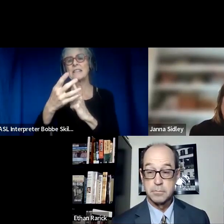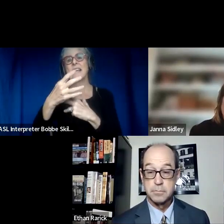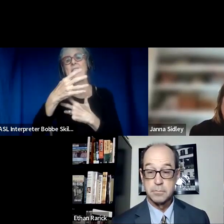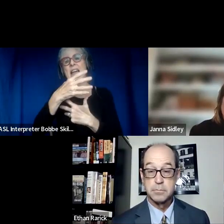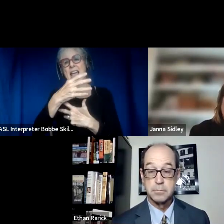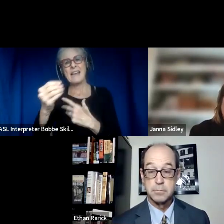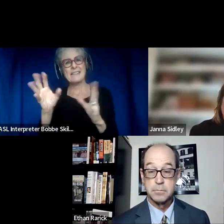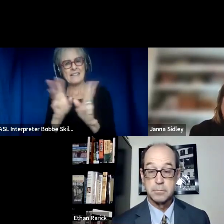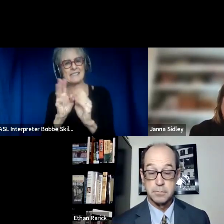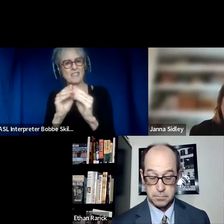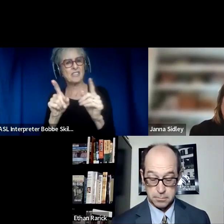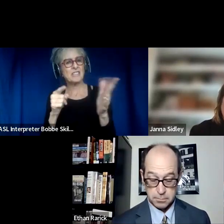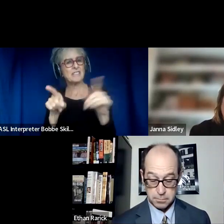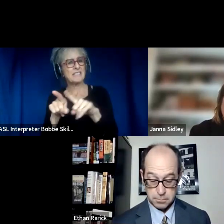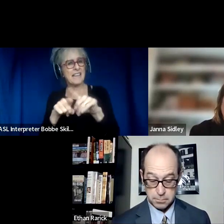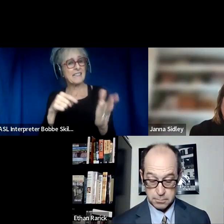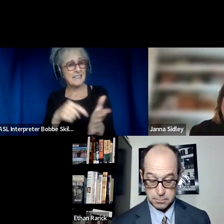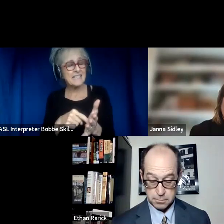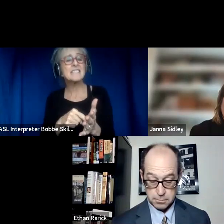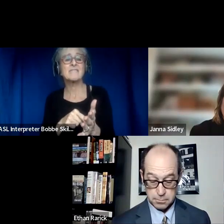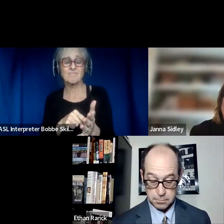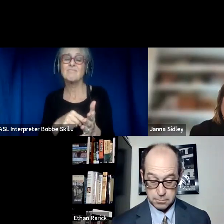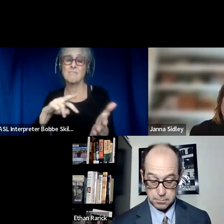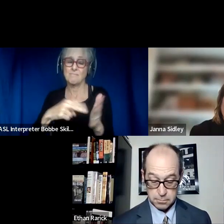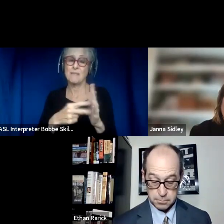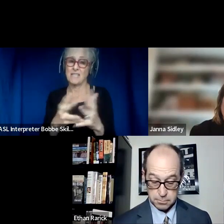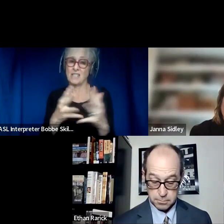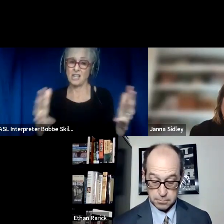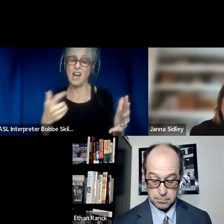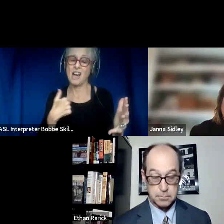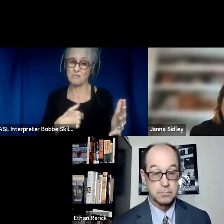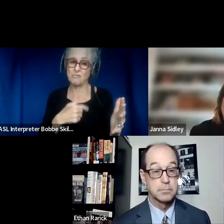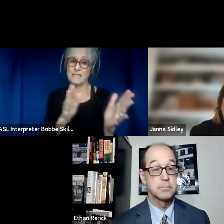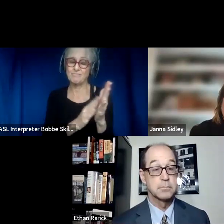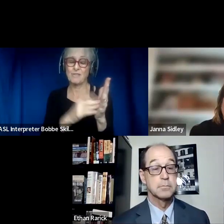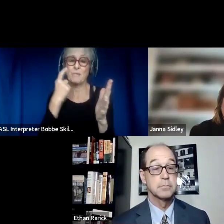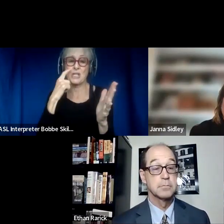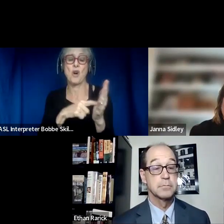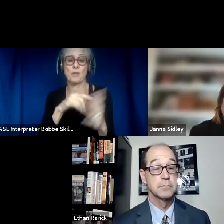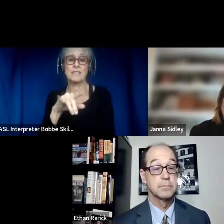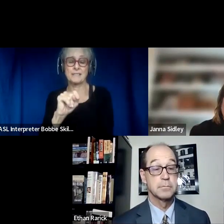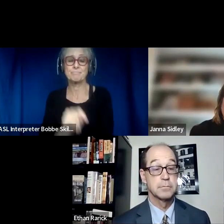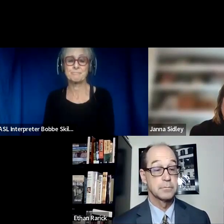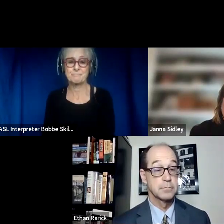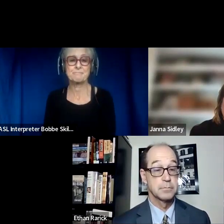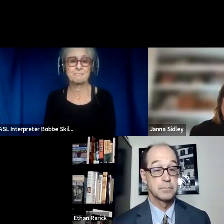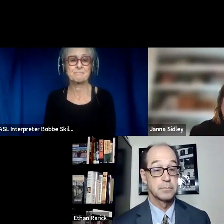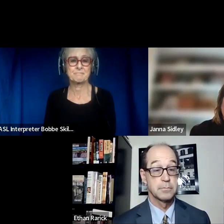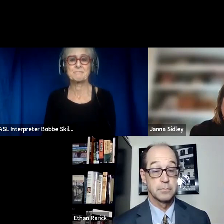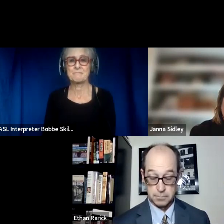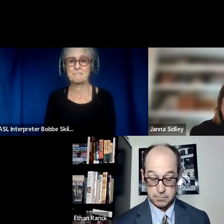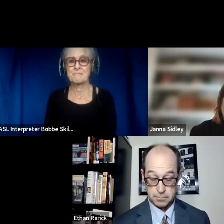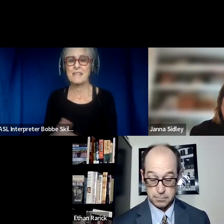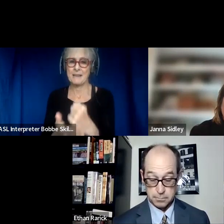to us. It goes a long ways and does not go unnoticed. Thank you. Thank you, Fernando. Next, we're going to move on to